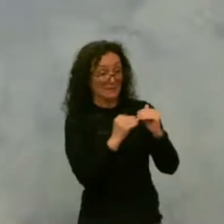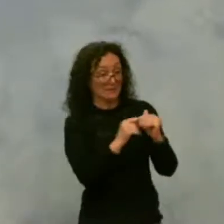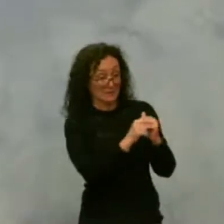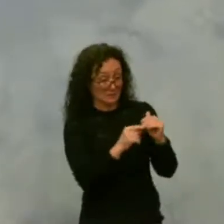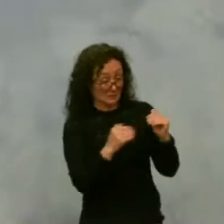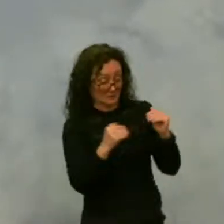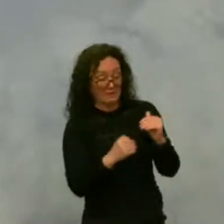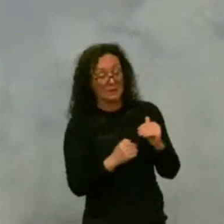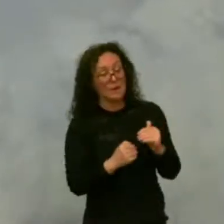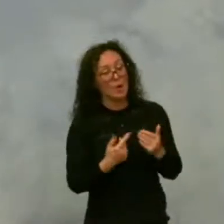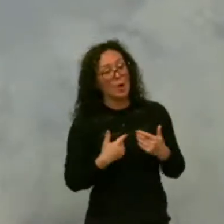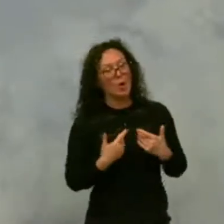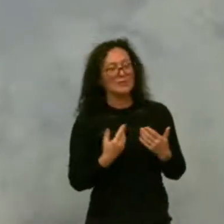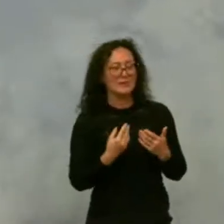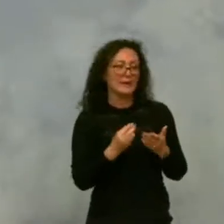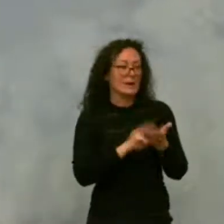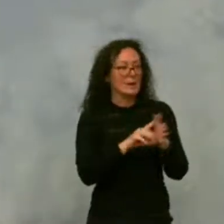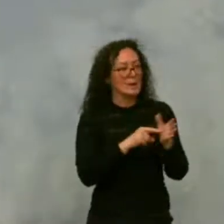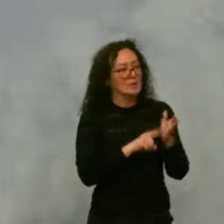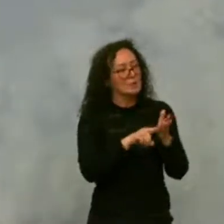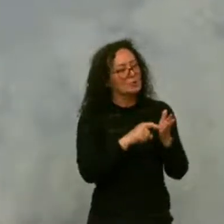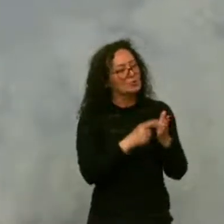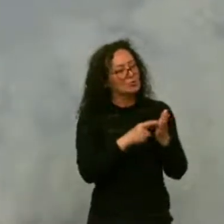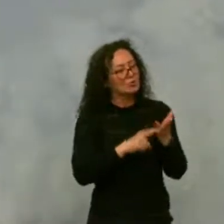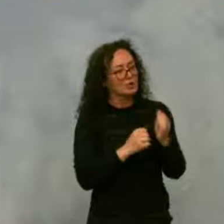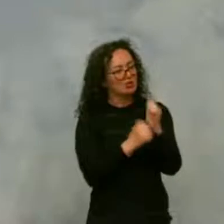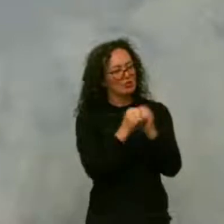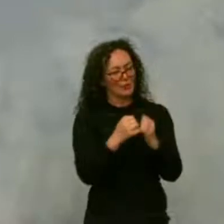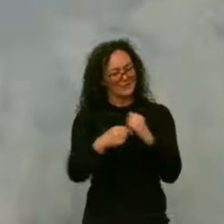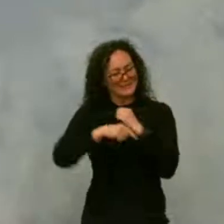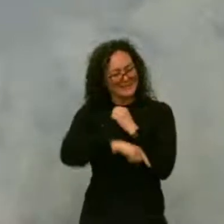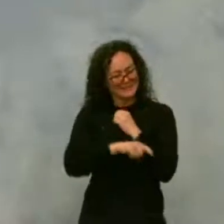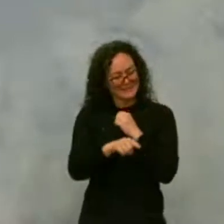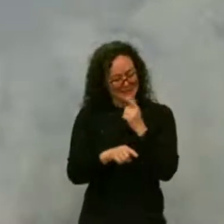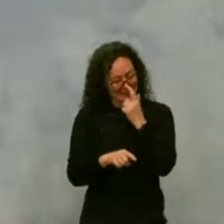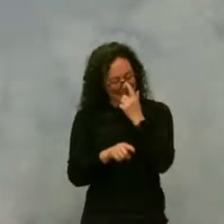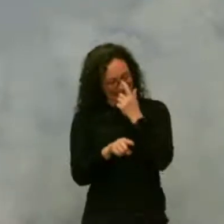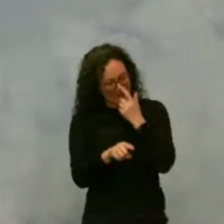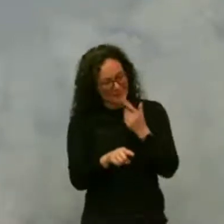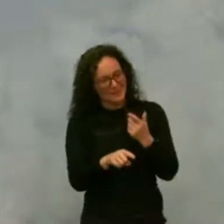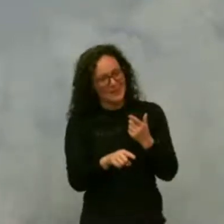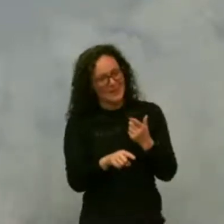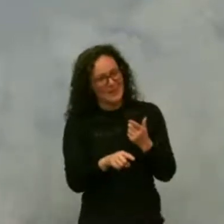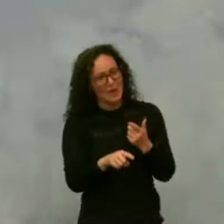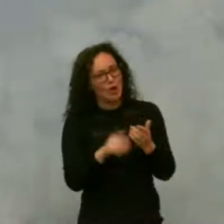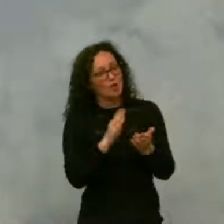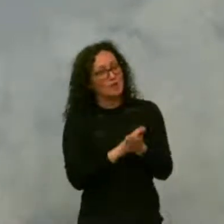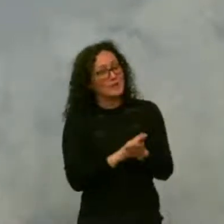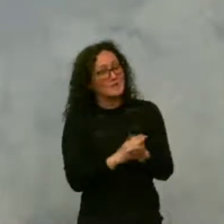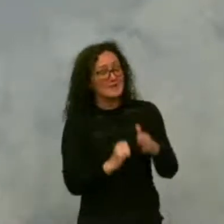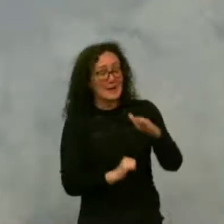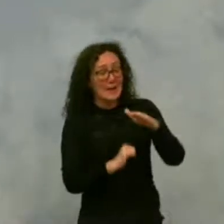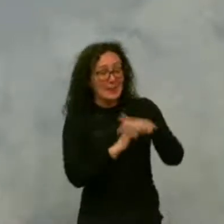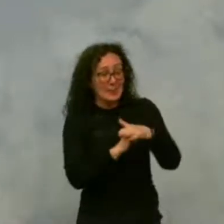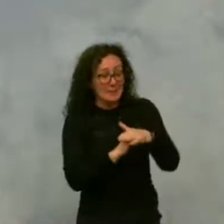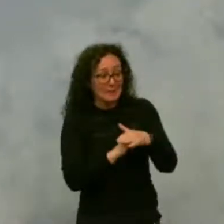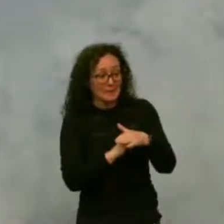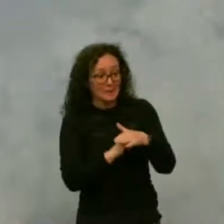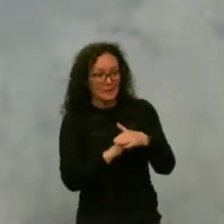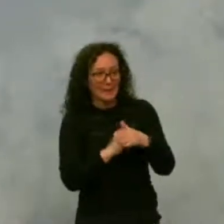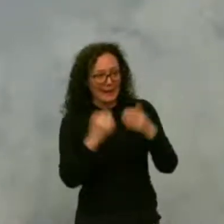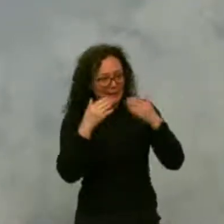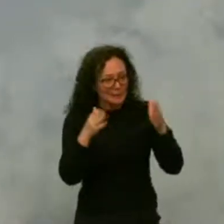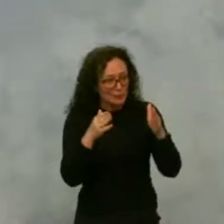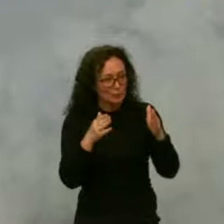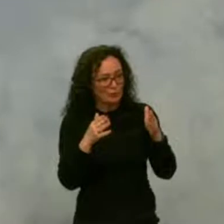the maturity structure of our debt. So that's us setting a limit to limit the exposure of a large amount of our debt being